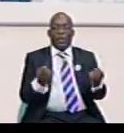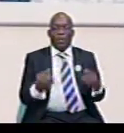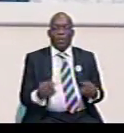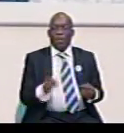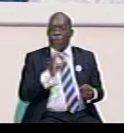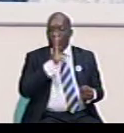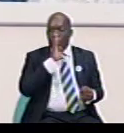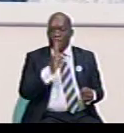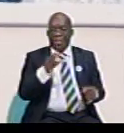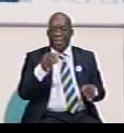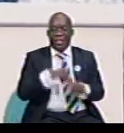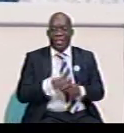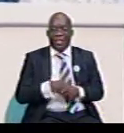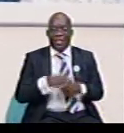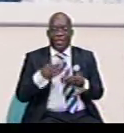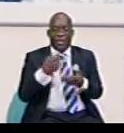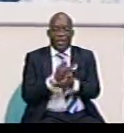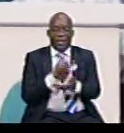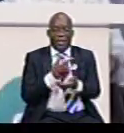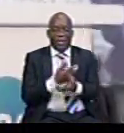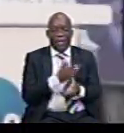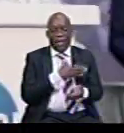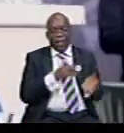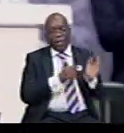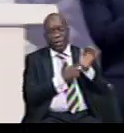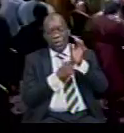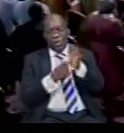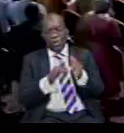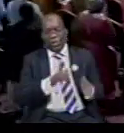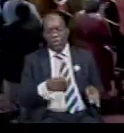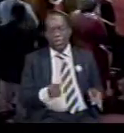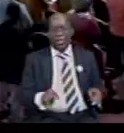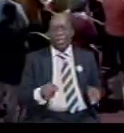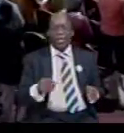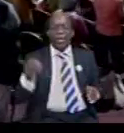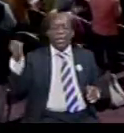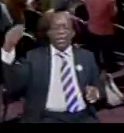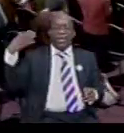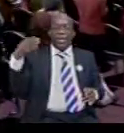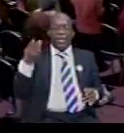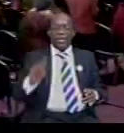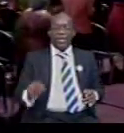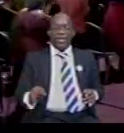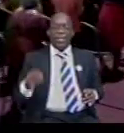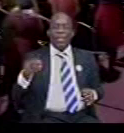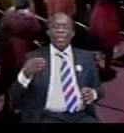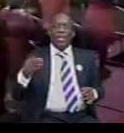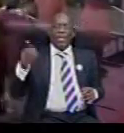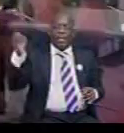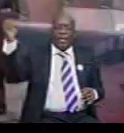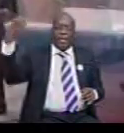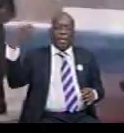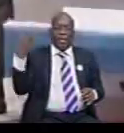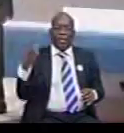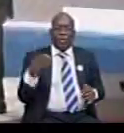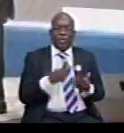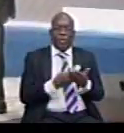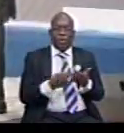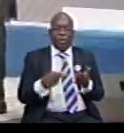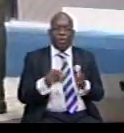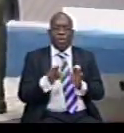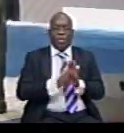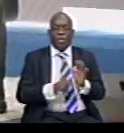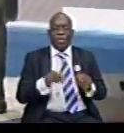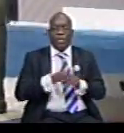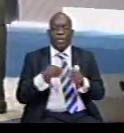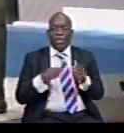Ghana. And showing the light of holiness in this country